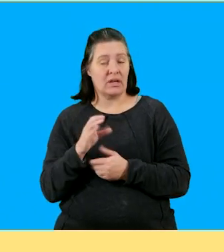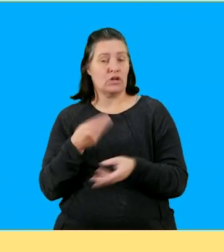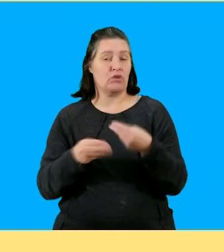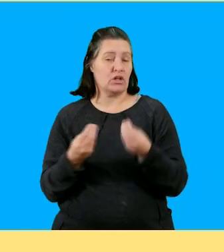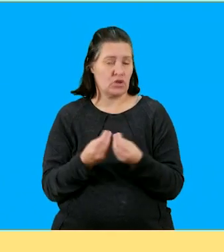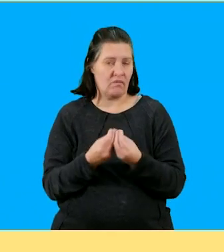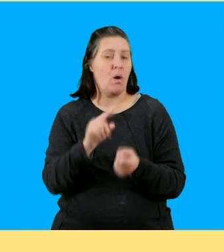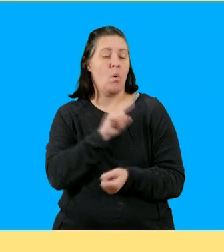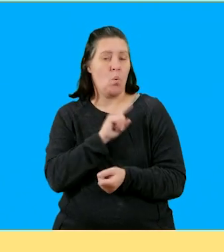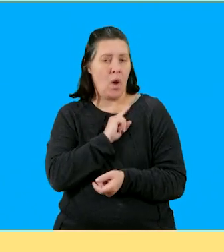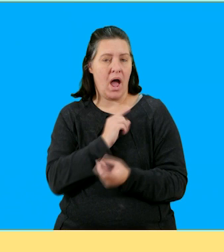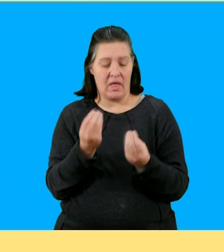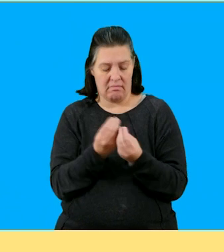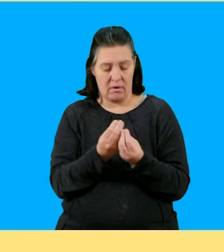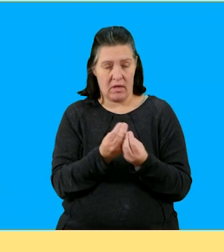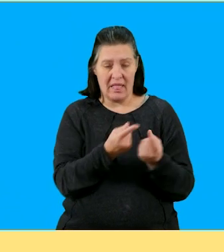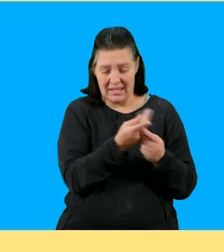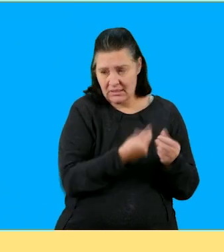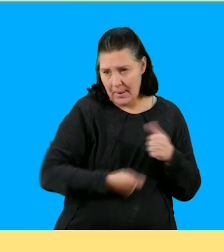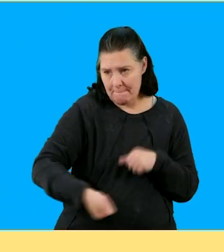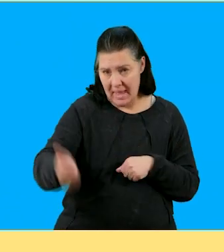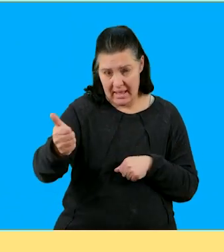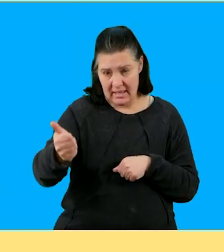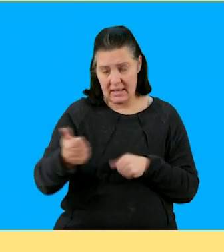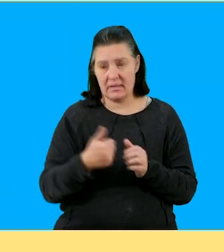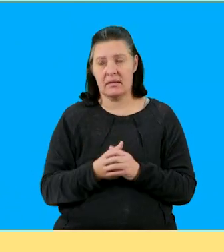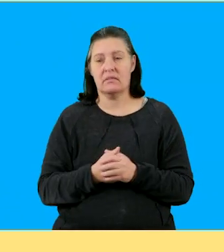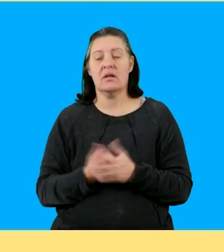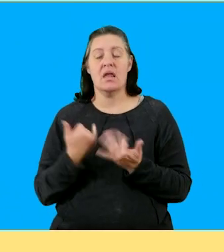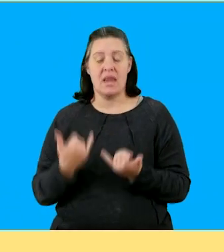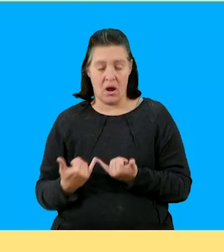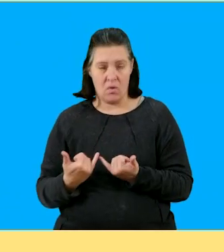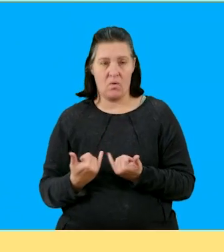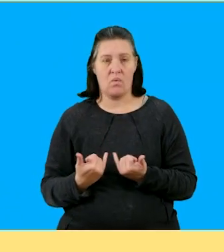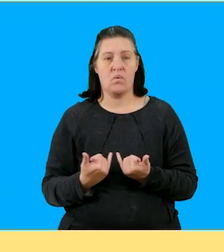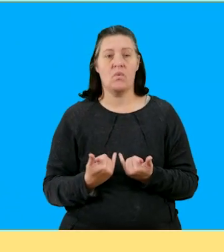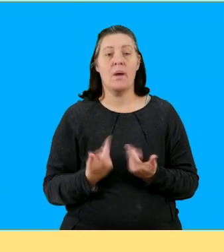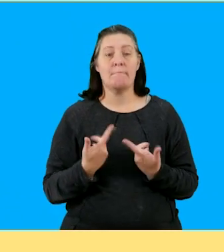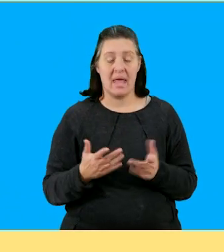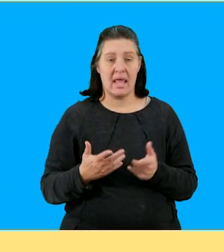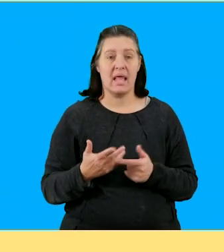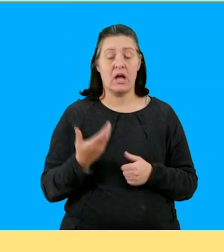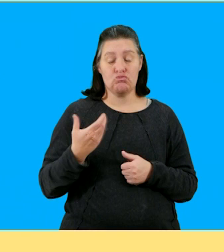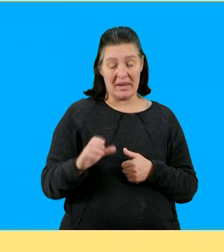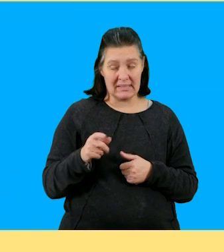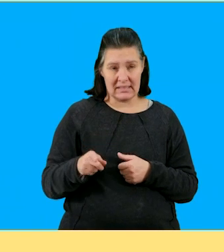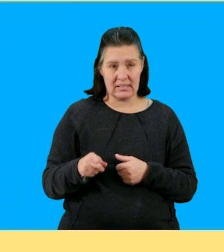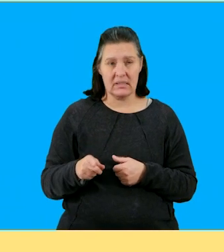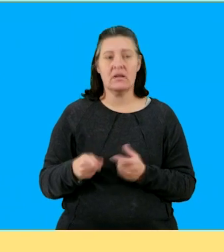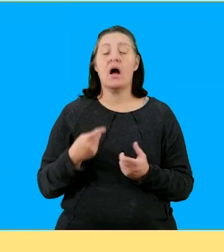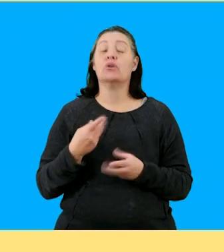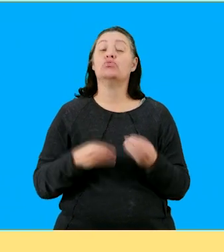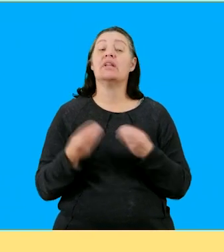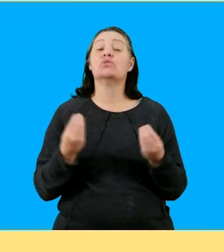because goods have been returned. Remember here, I credited it. So I'll come now, once I credit my trading stock, remember